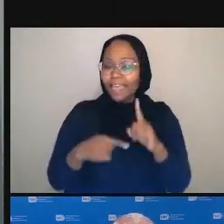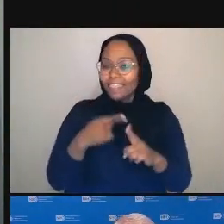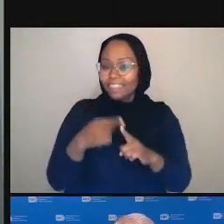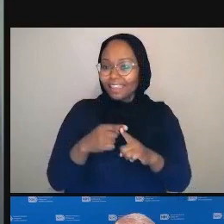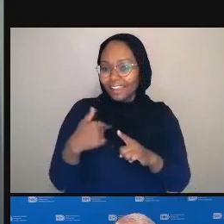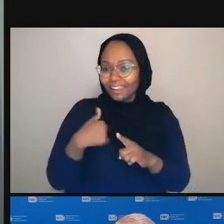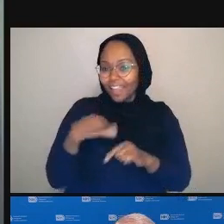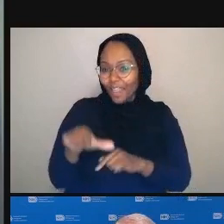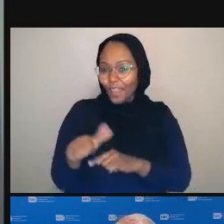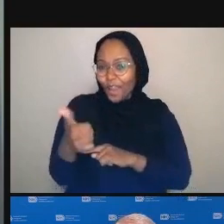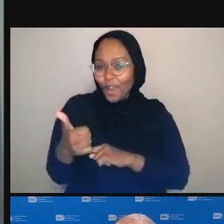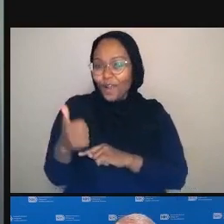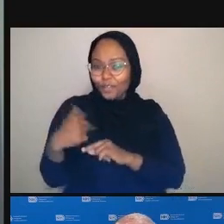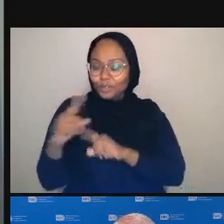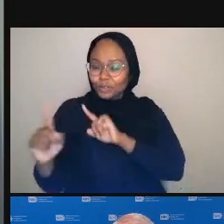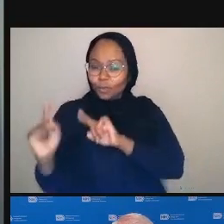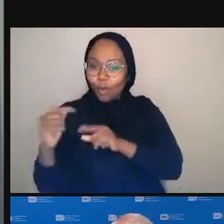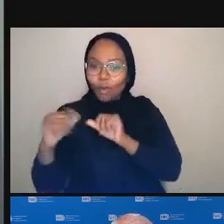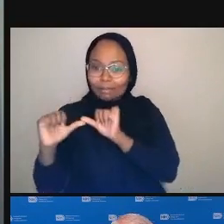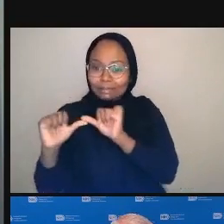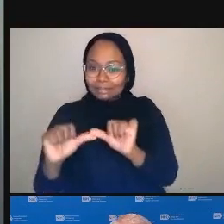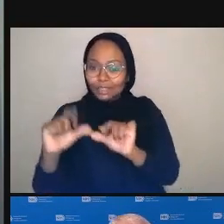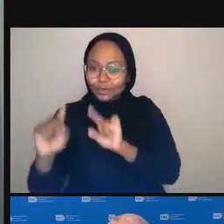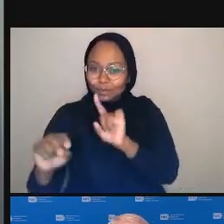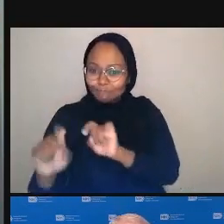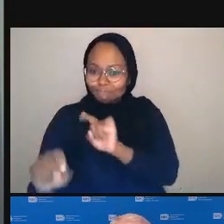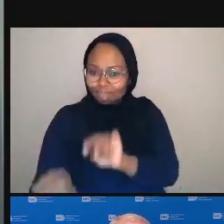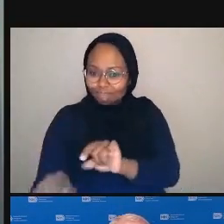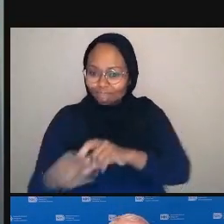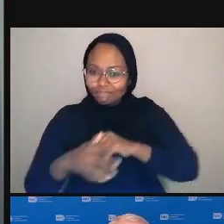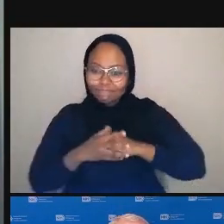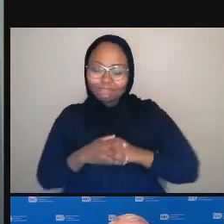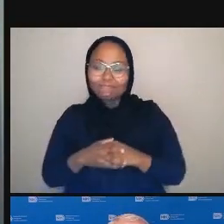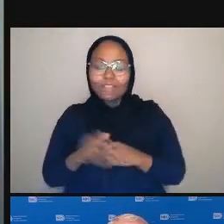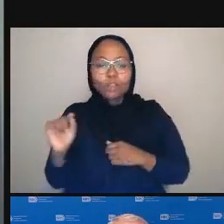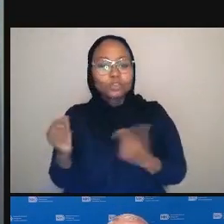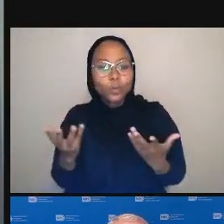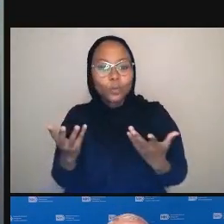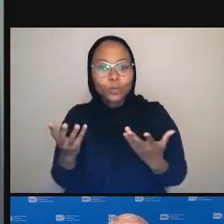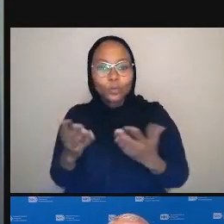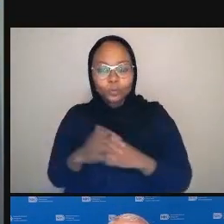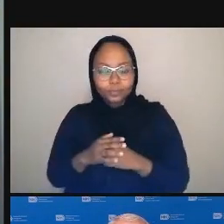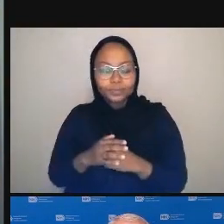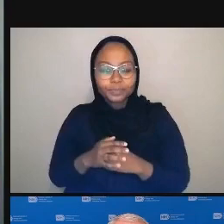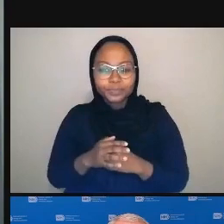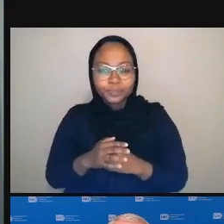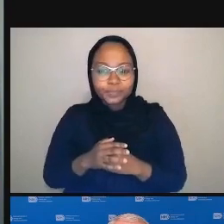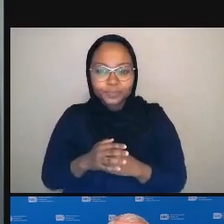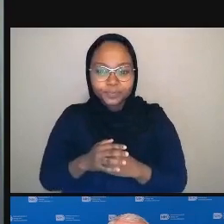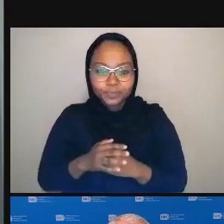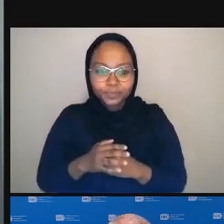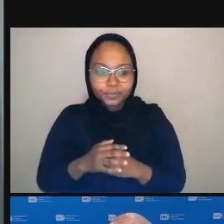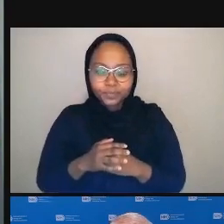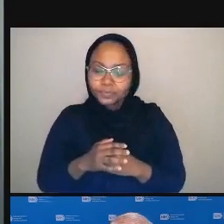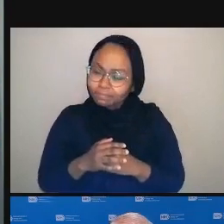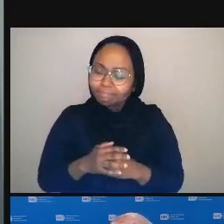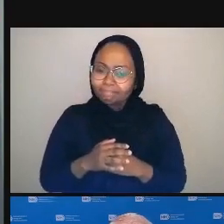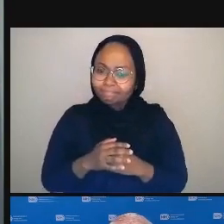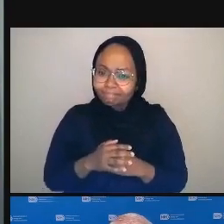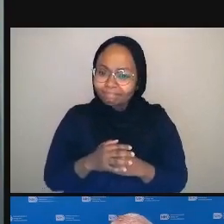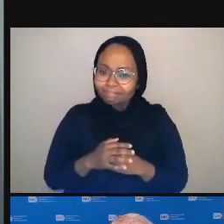vaccine ambassadors to take it from there. So, Dr. Fauci, with the backdrop